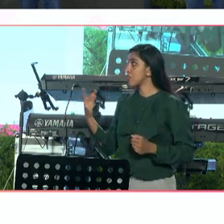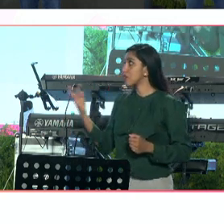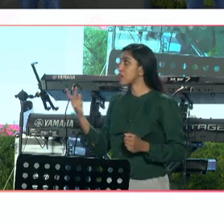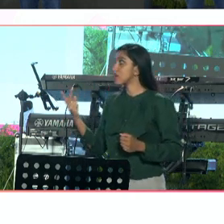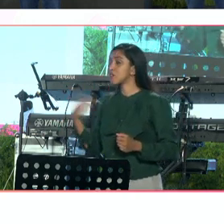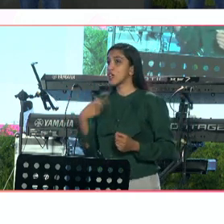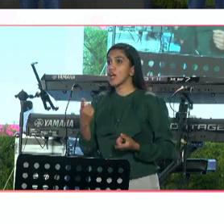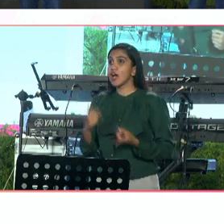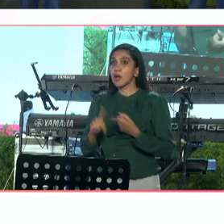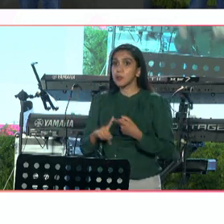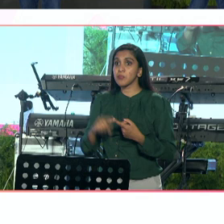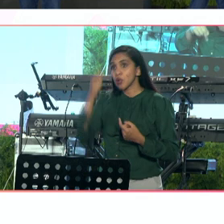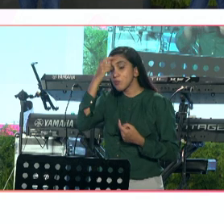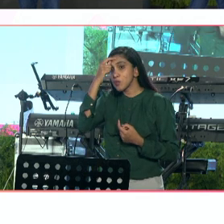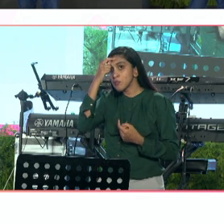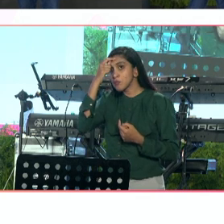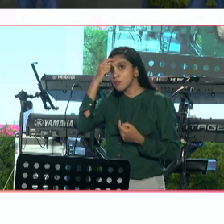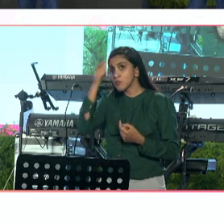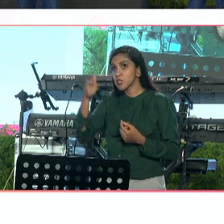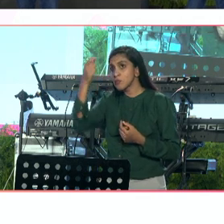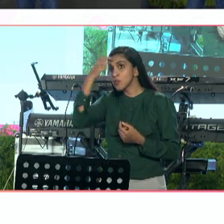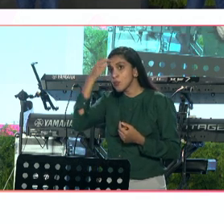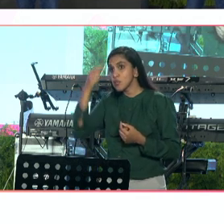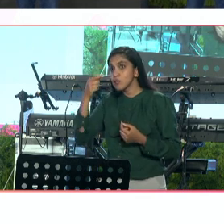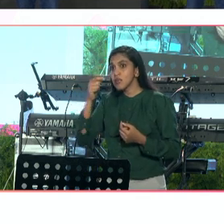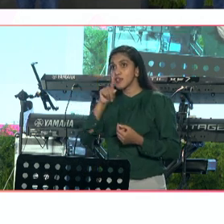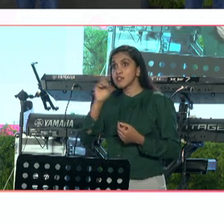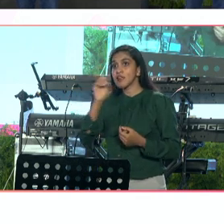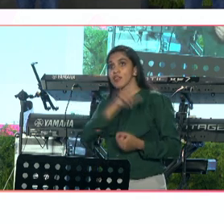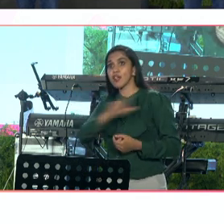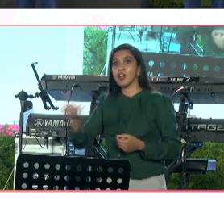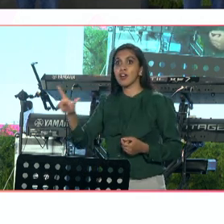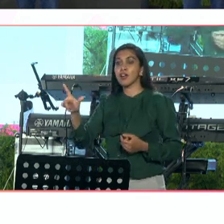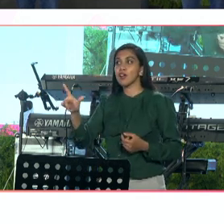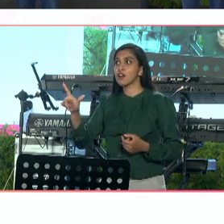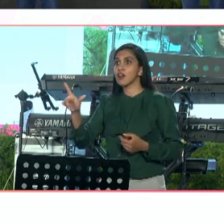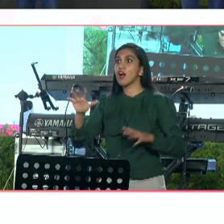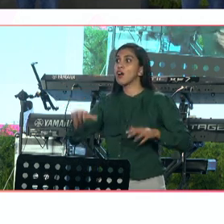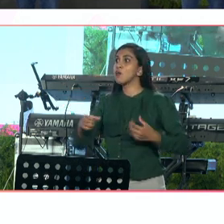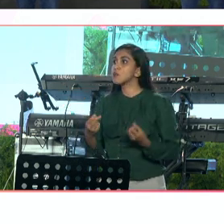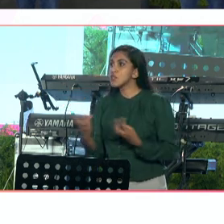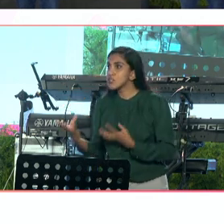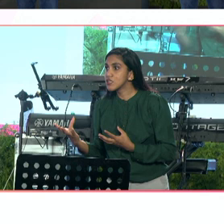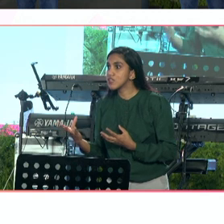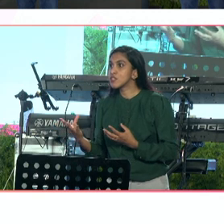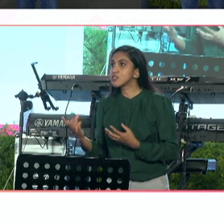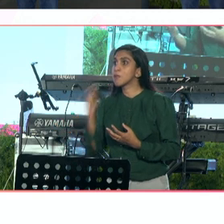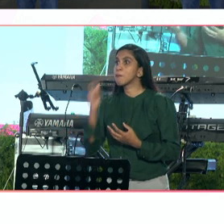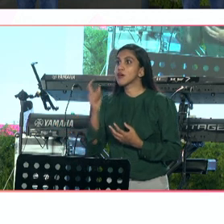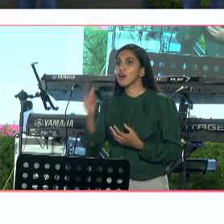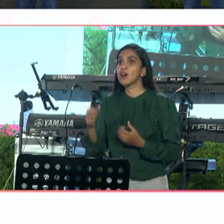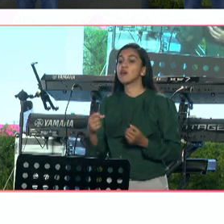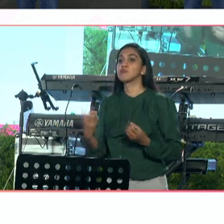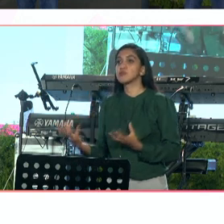kind of medical problem, so to treat our problem, if it's 10 lakh, I don't know in this room how many of them could afford that. So it